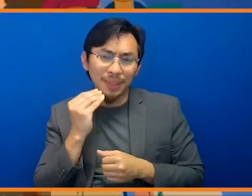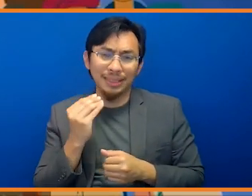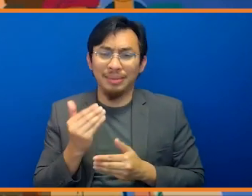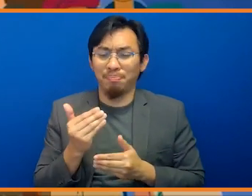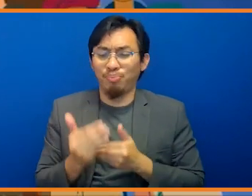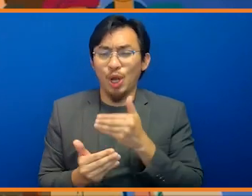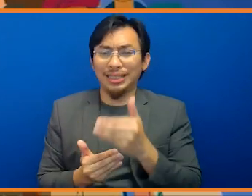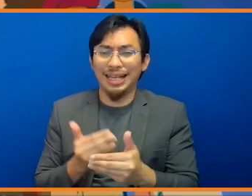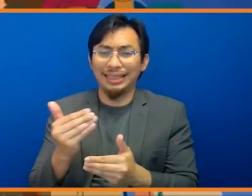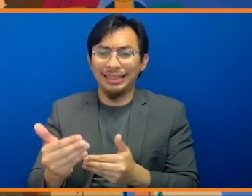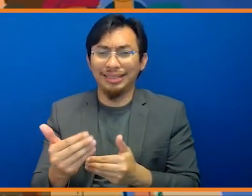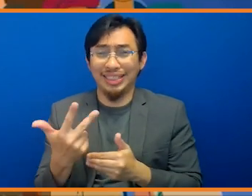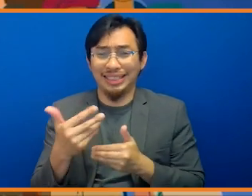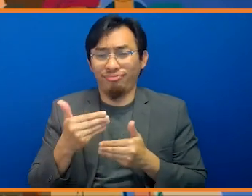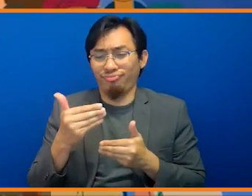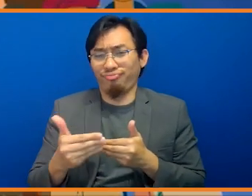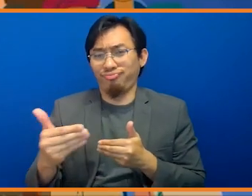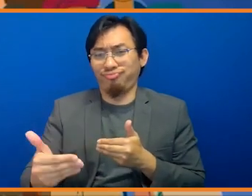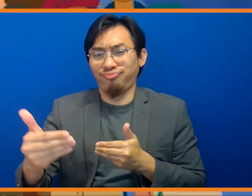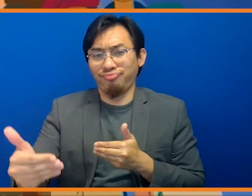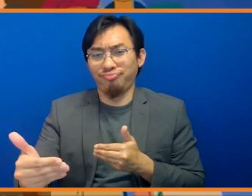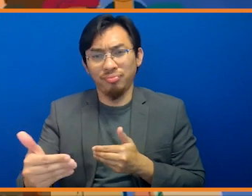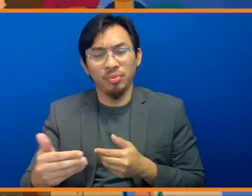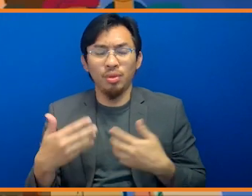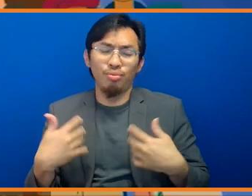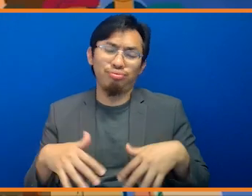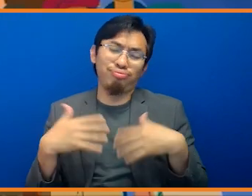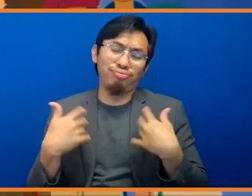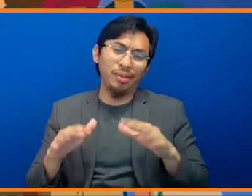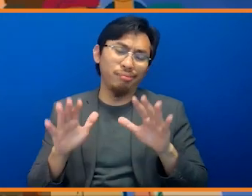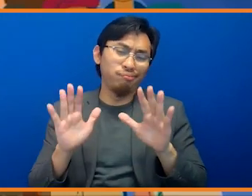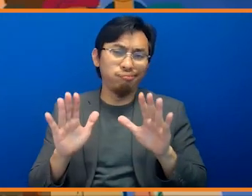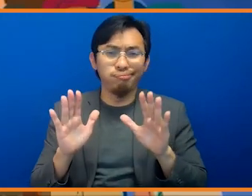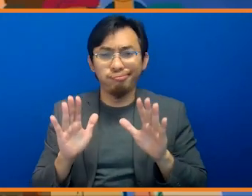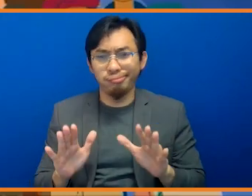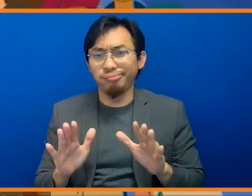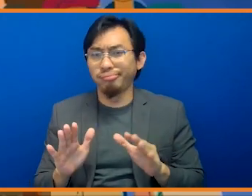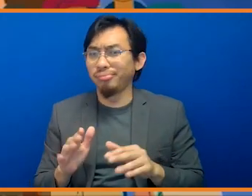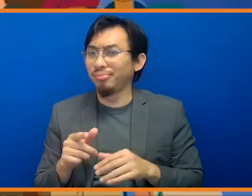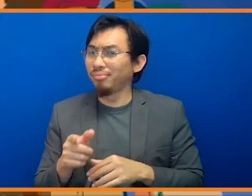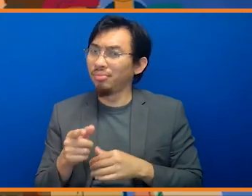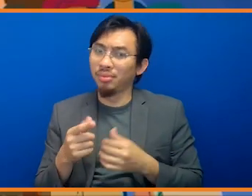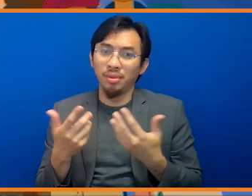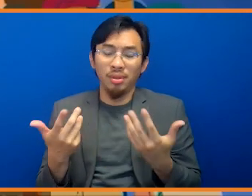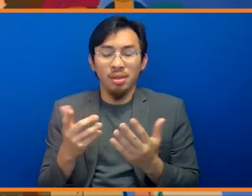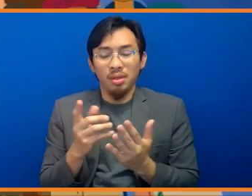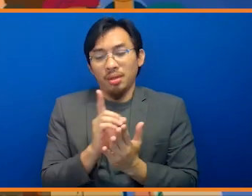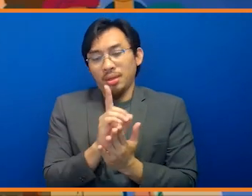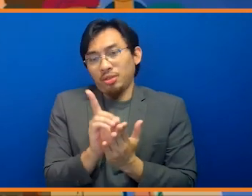experience this process. Very fantastic, very clever design.